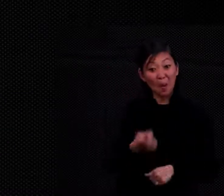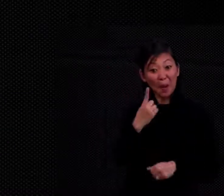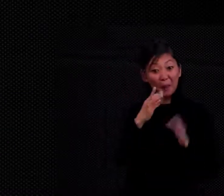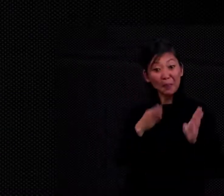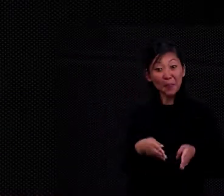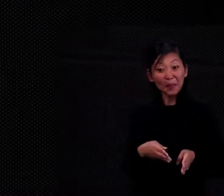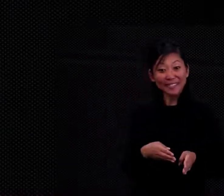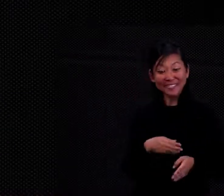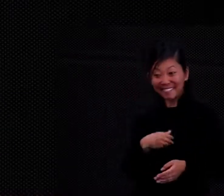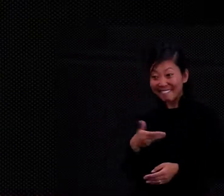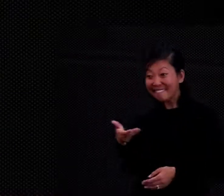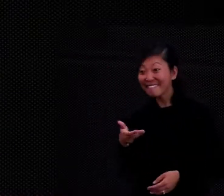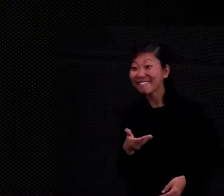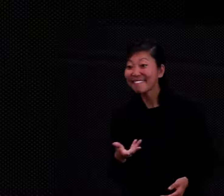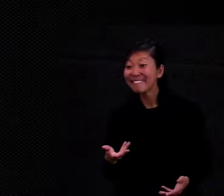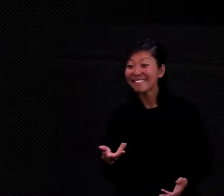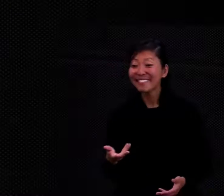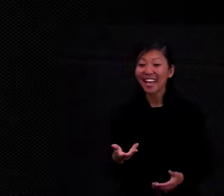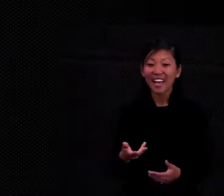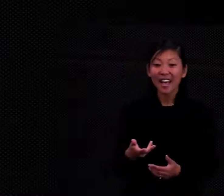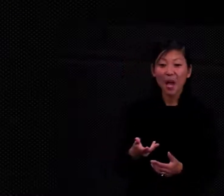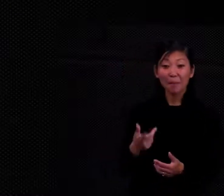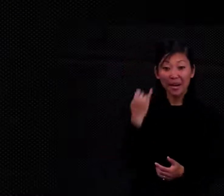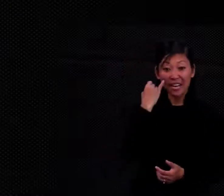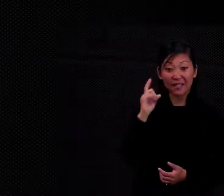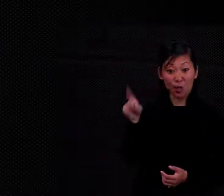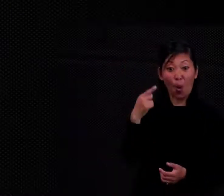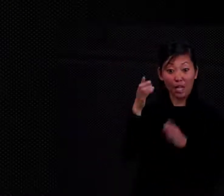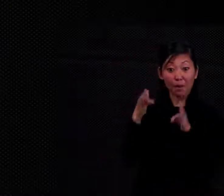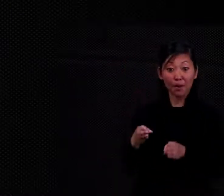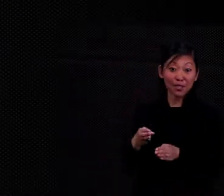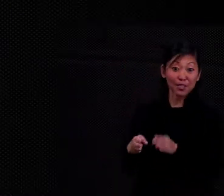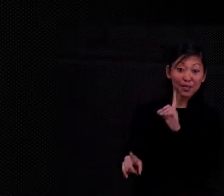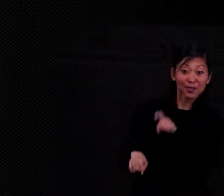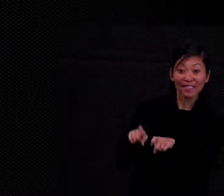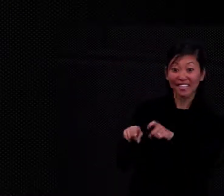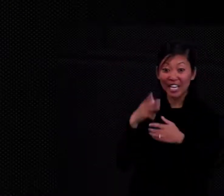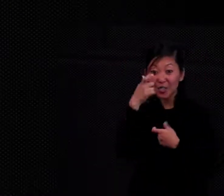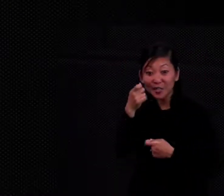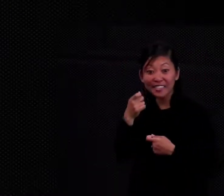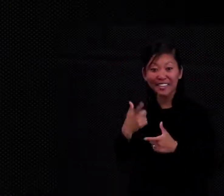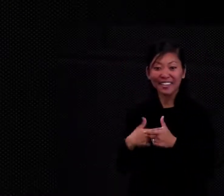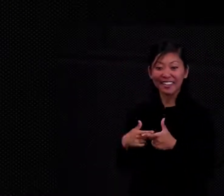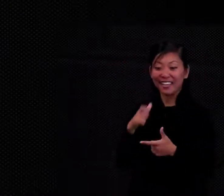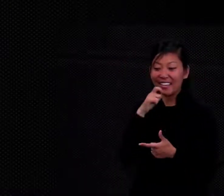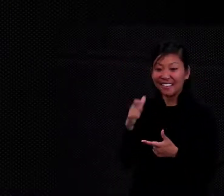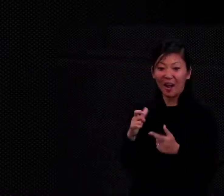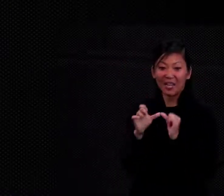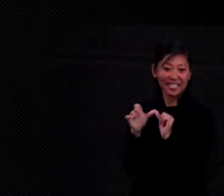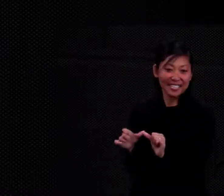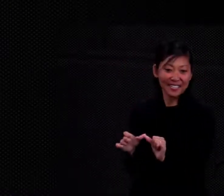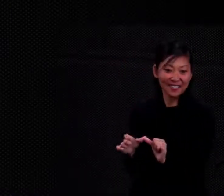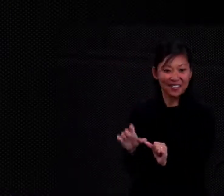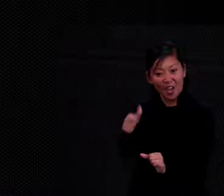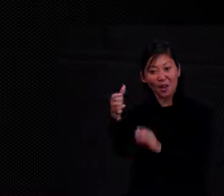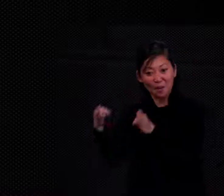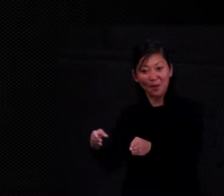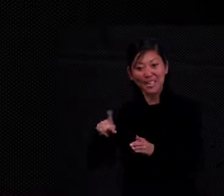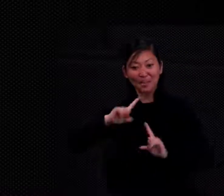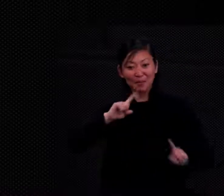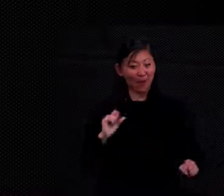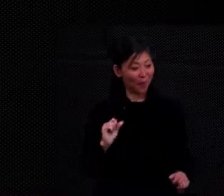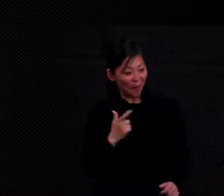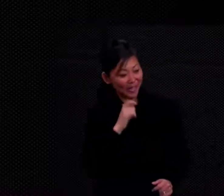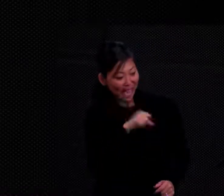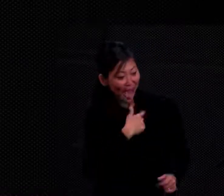pursues, but if that's the only person who ever initiates and pursues, it doesn't go very far. The other person must respond and begin to